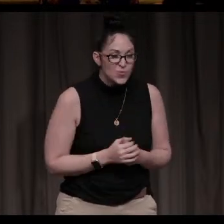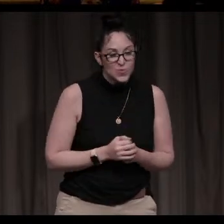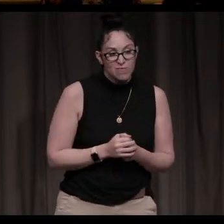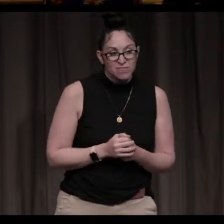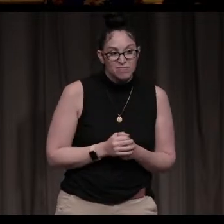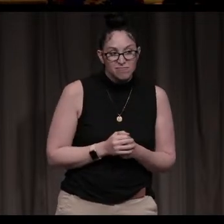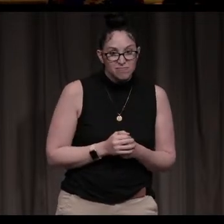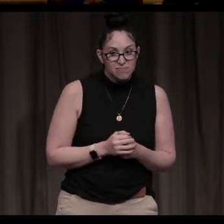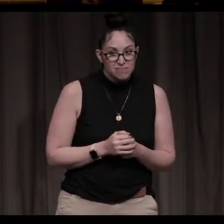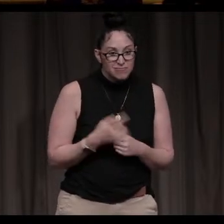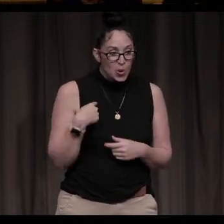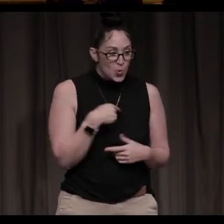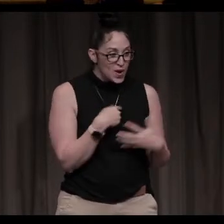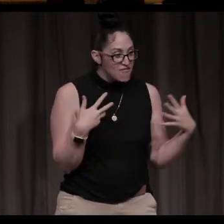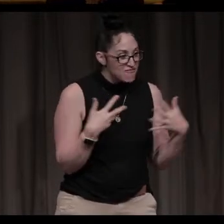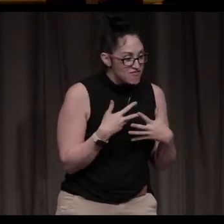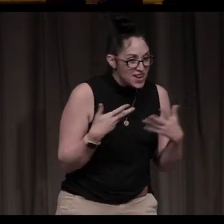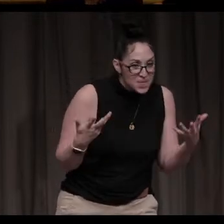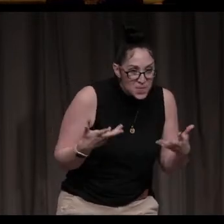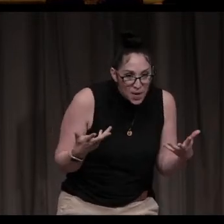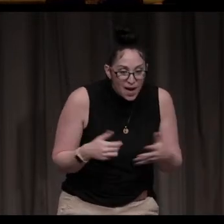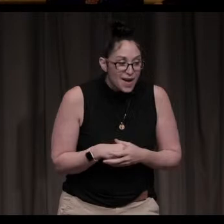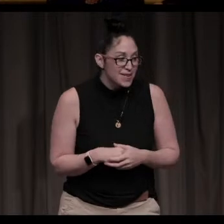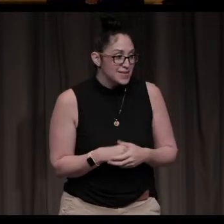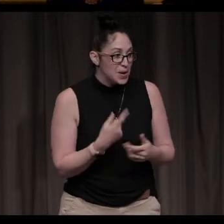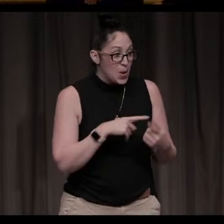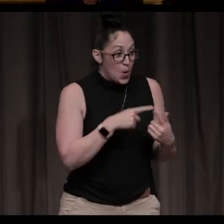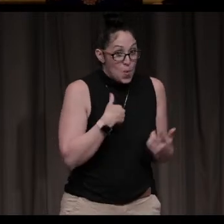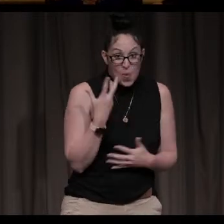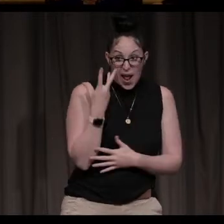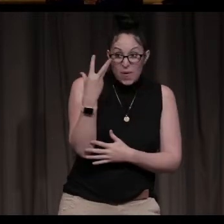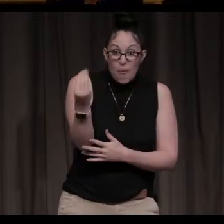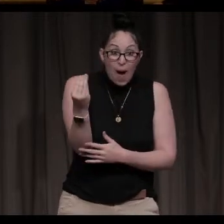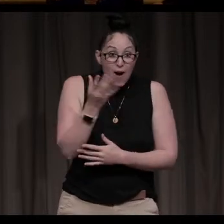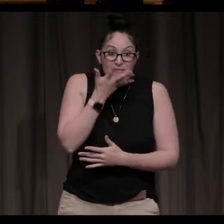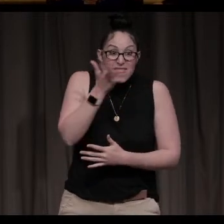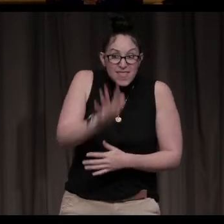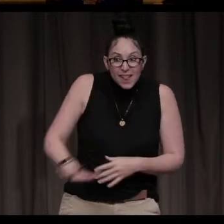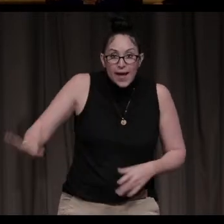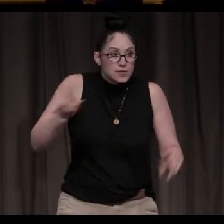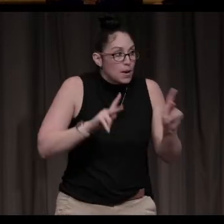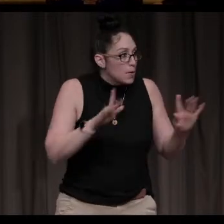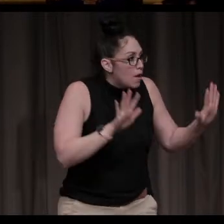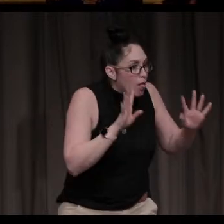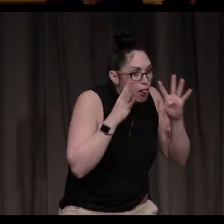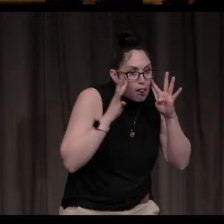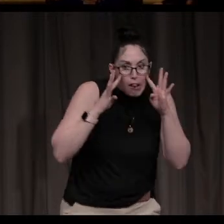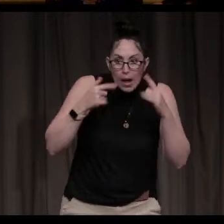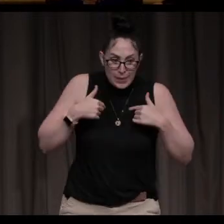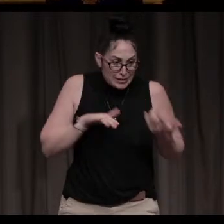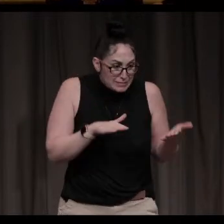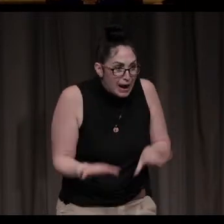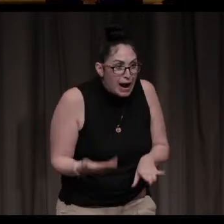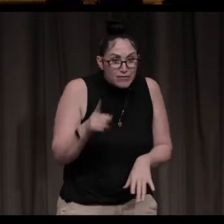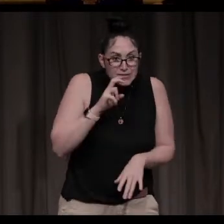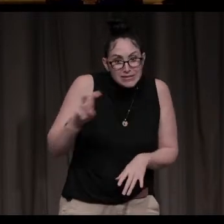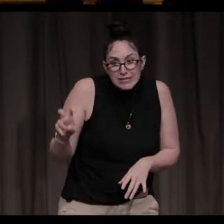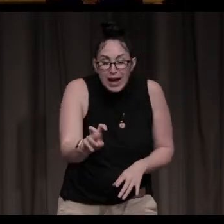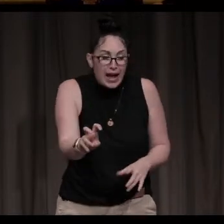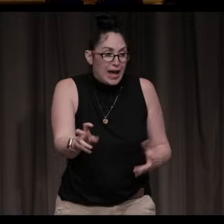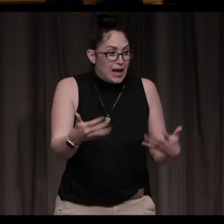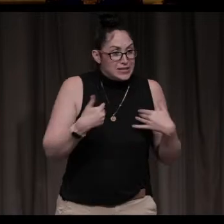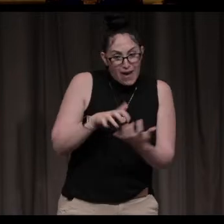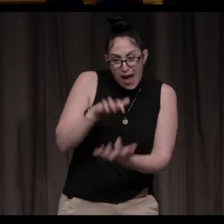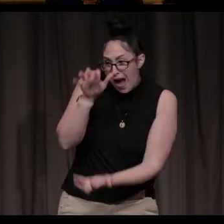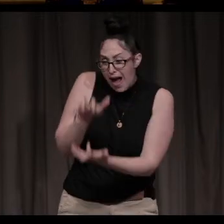afraid of? And when I take people out there to the glades, like people are like, am I gonna die out there? Like, are there snakes? And are we gonna see pythons